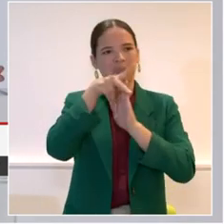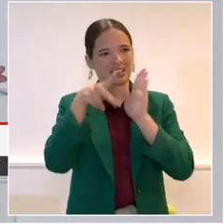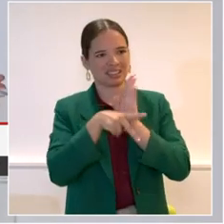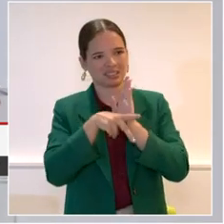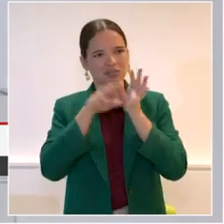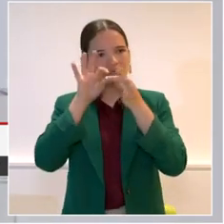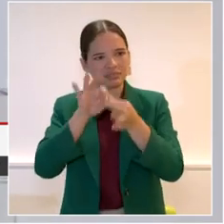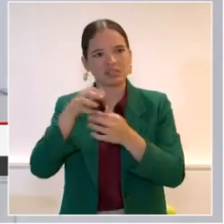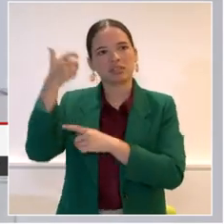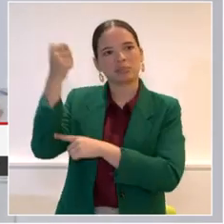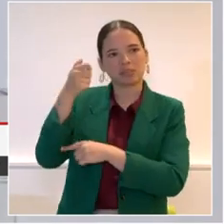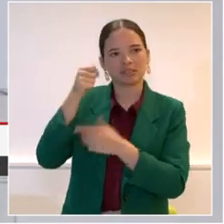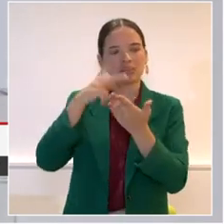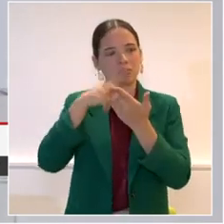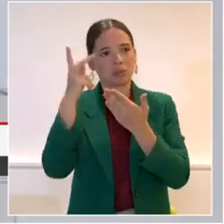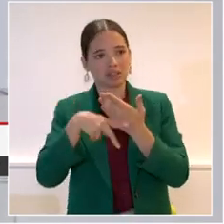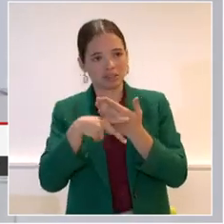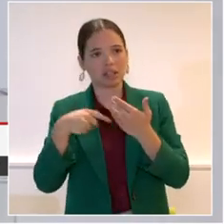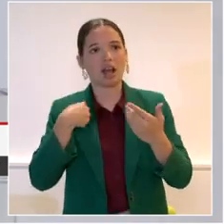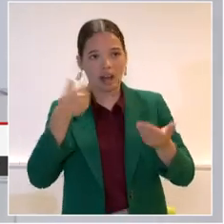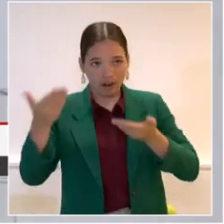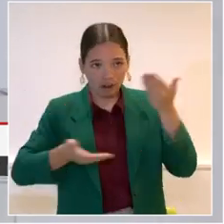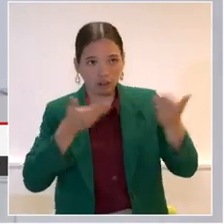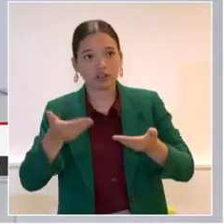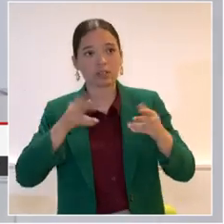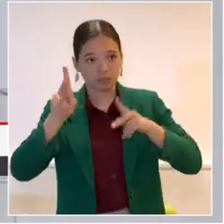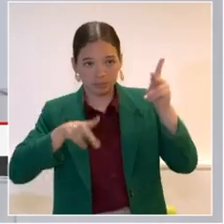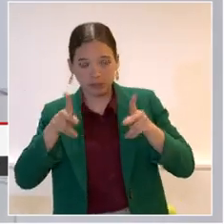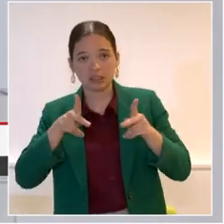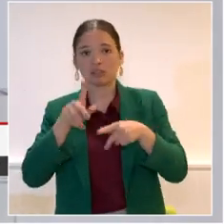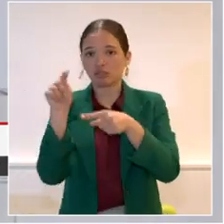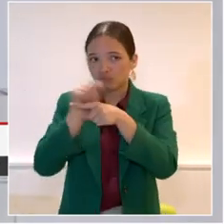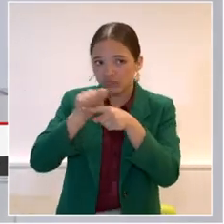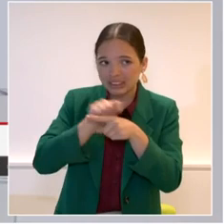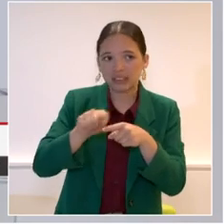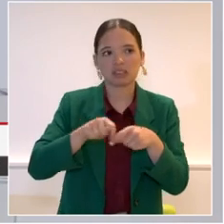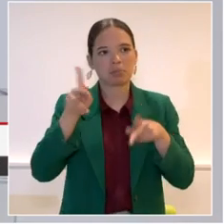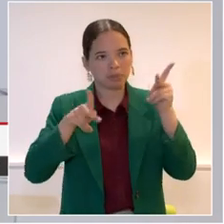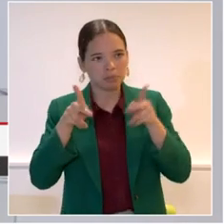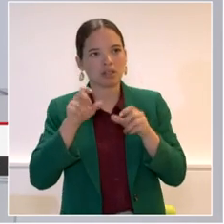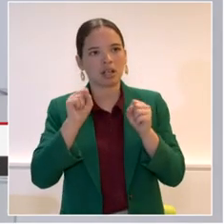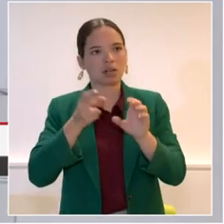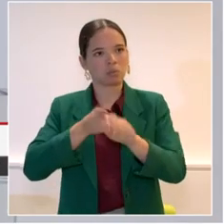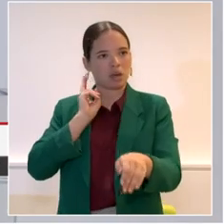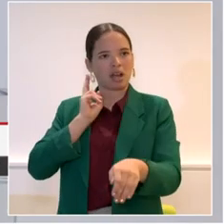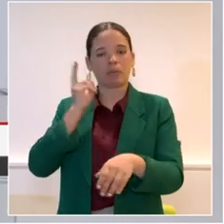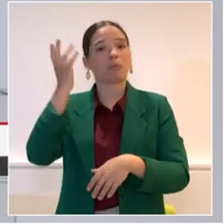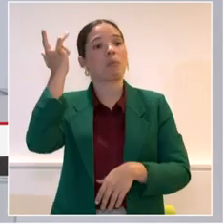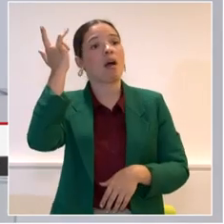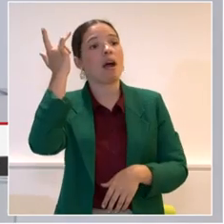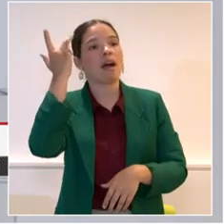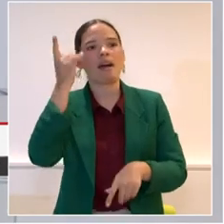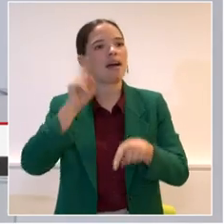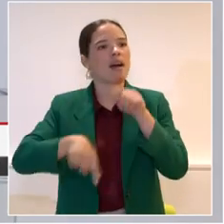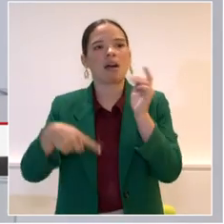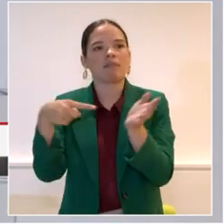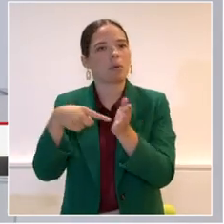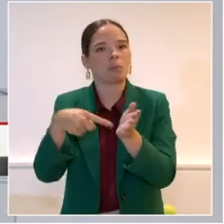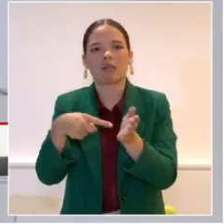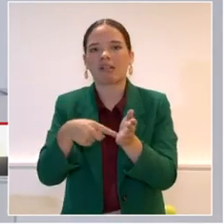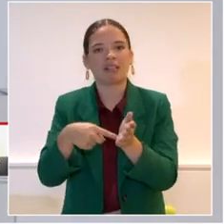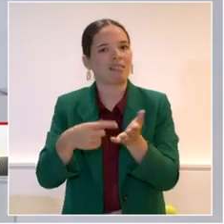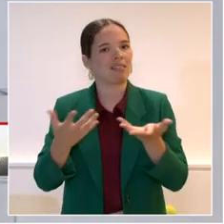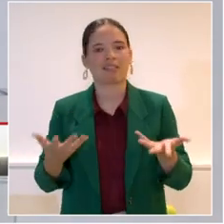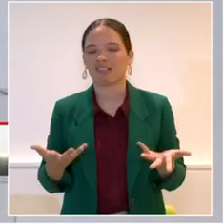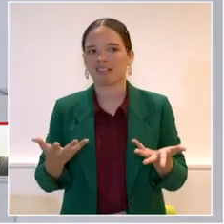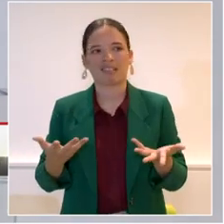I'm hiring people, I am training people, and they are quitting because they cannot afford to be